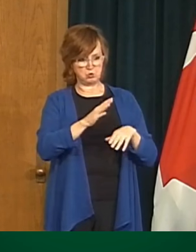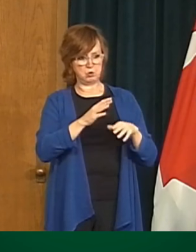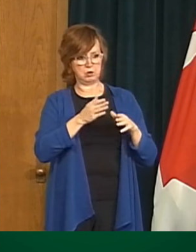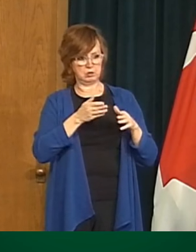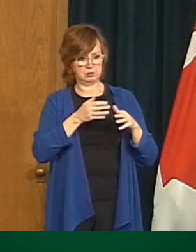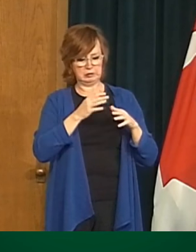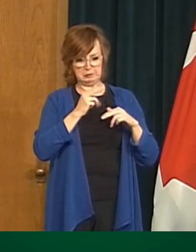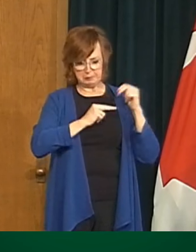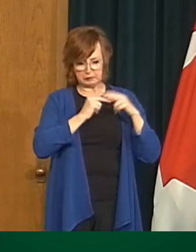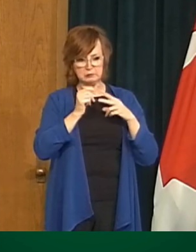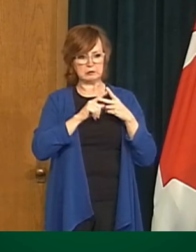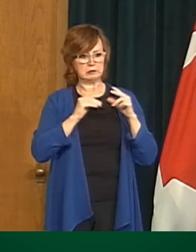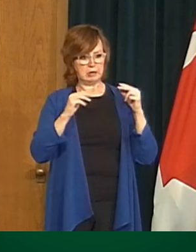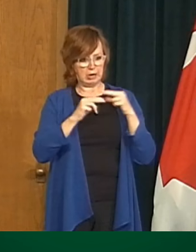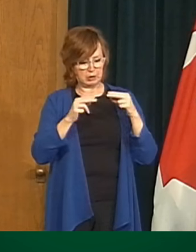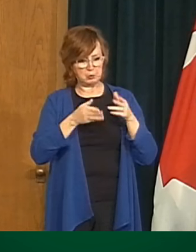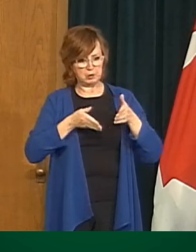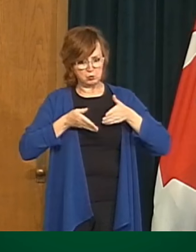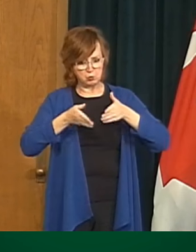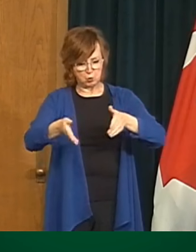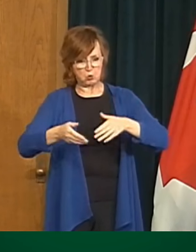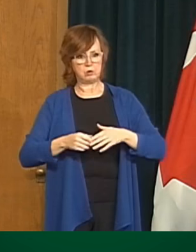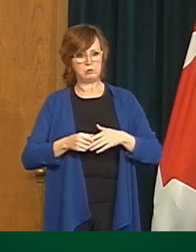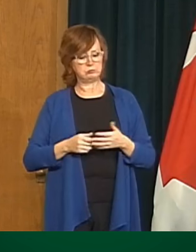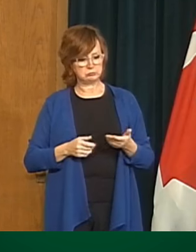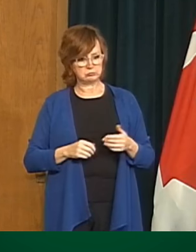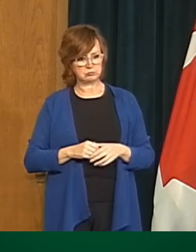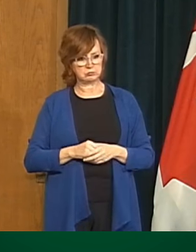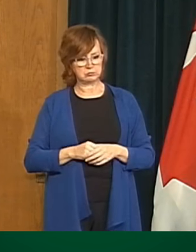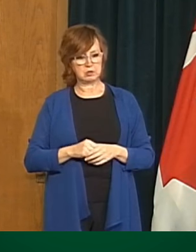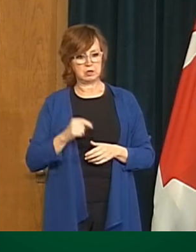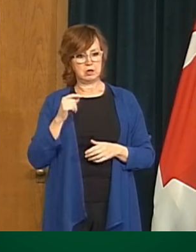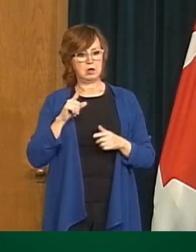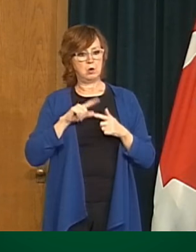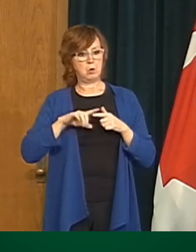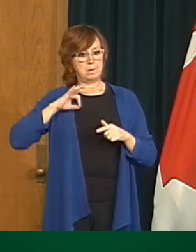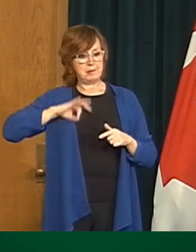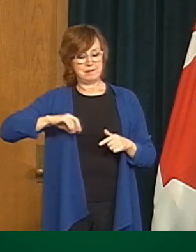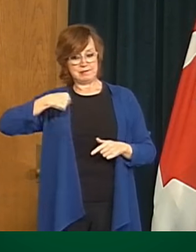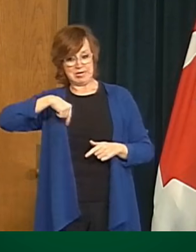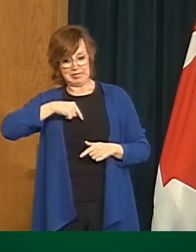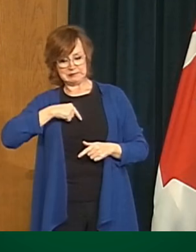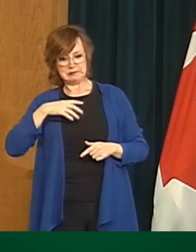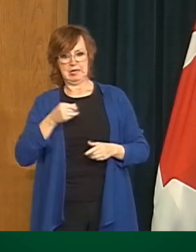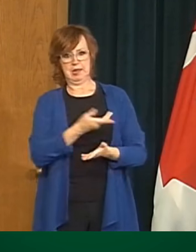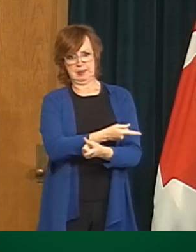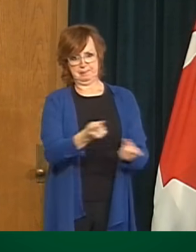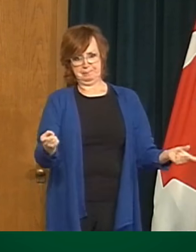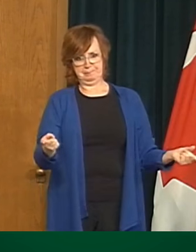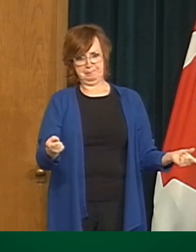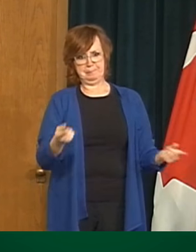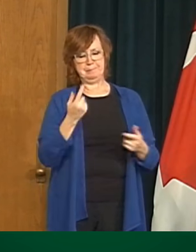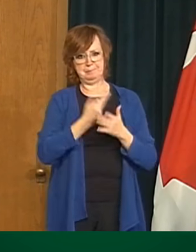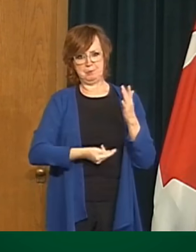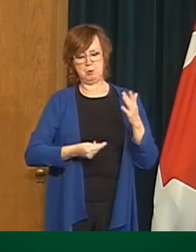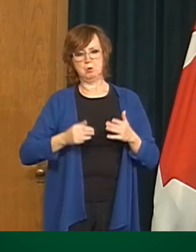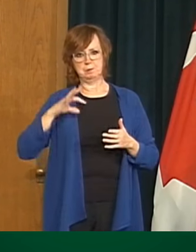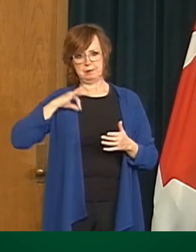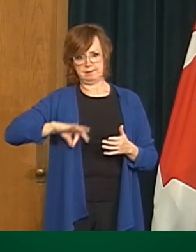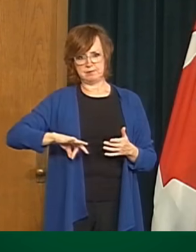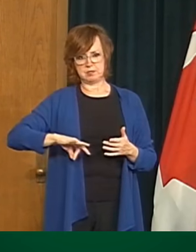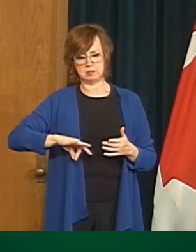and of not only provincial interest but community interest. And so that $150 million right